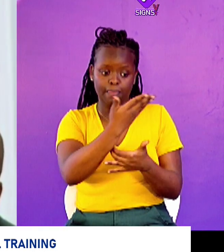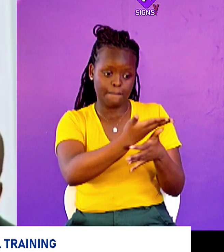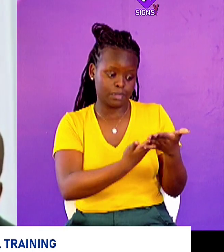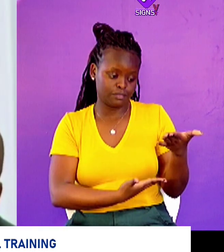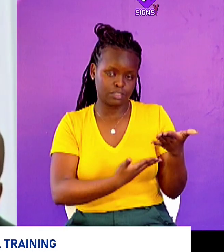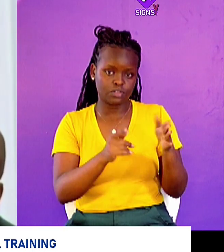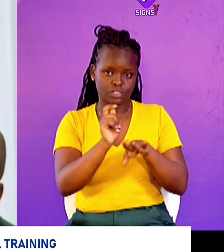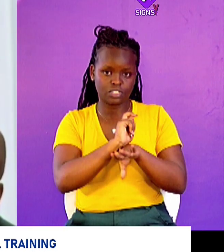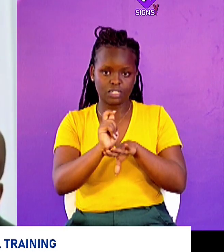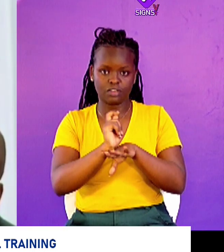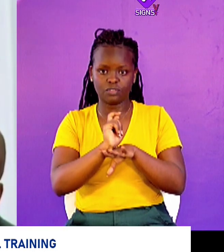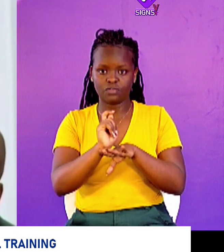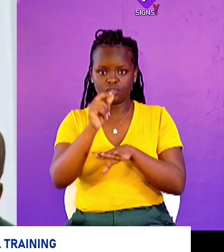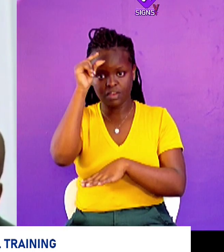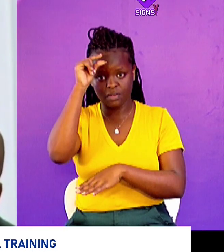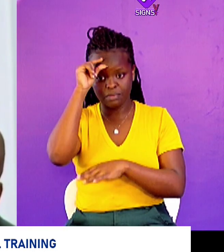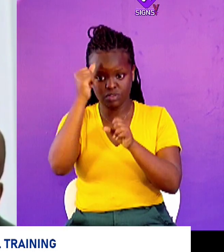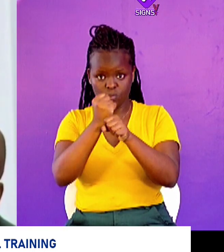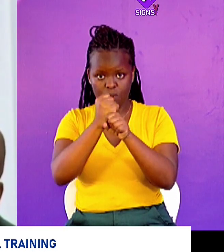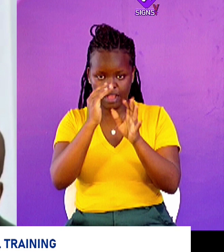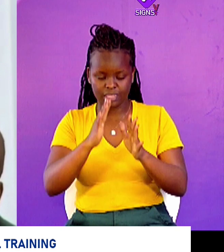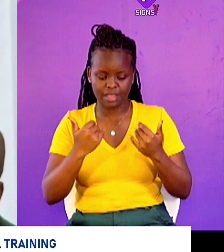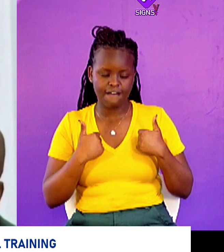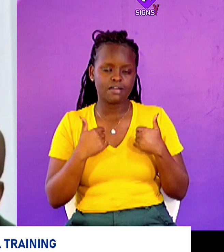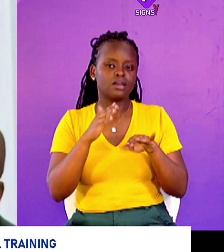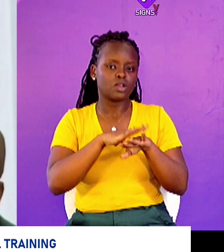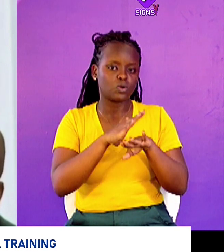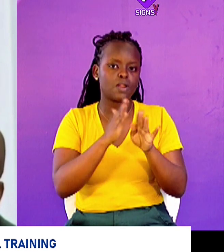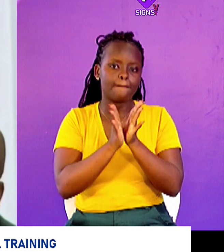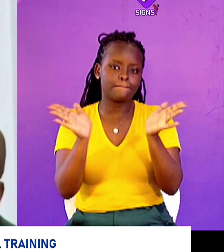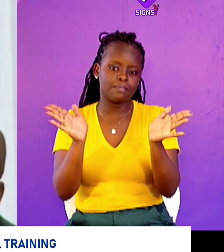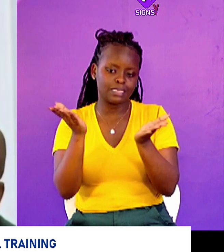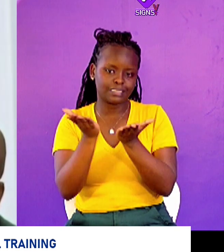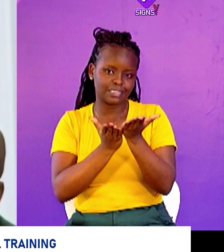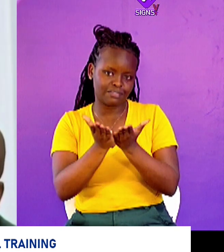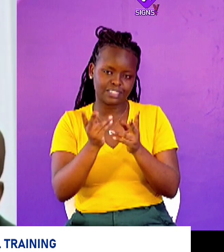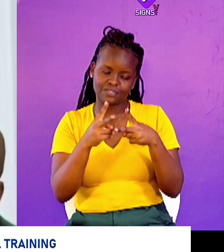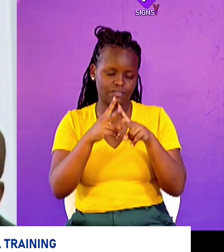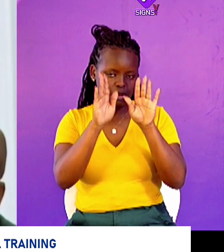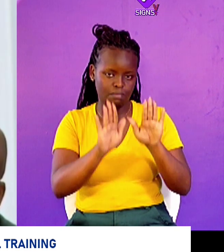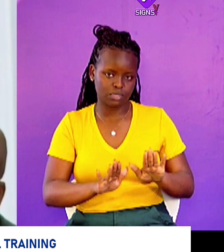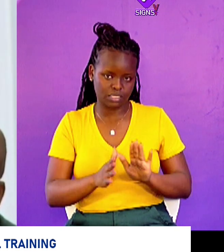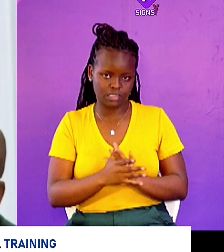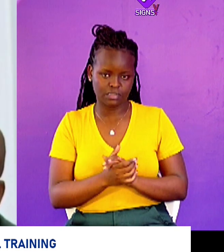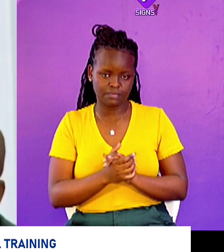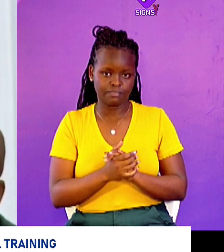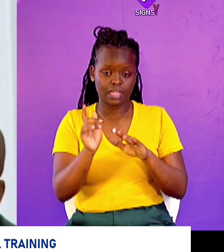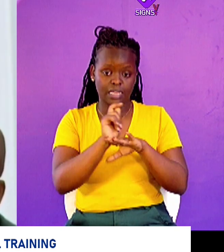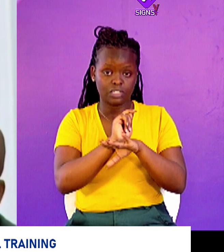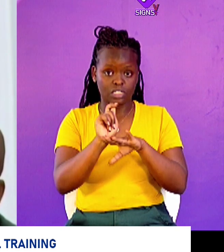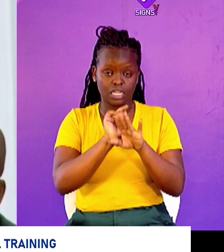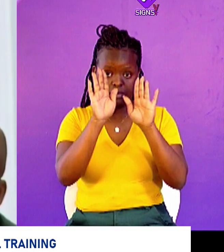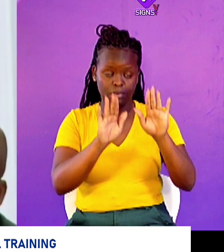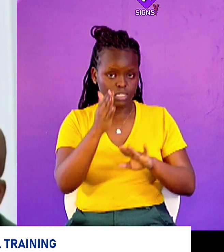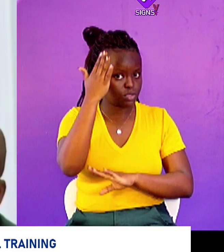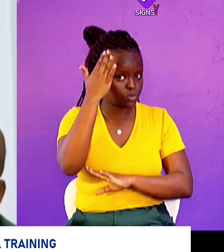training of civil servants to have an effective public service is extremely important. Training is important